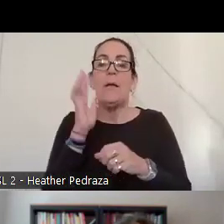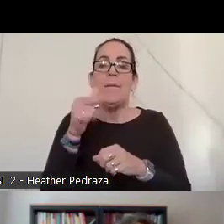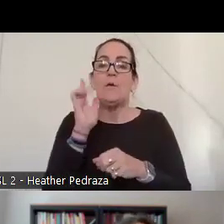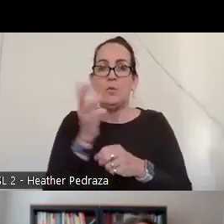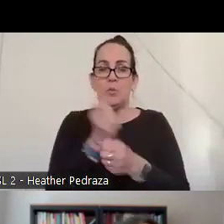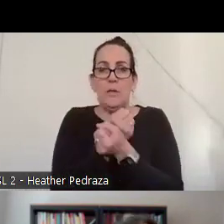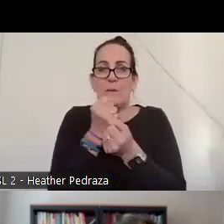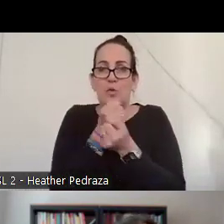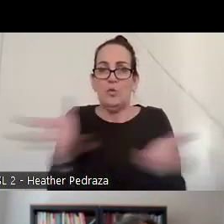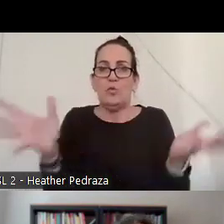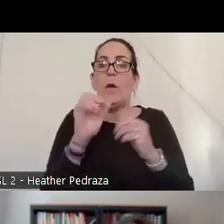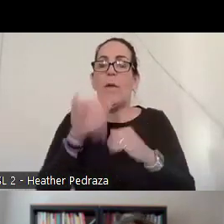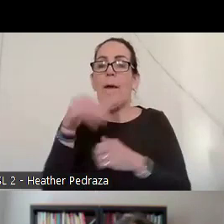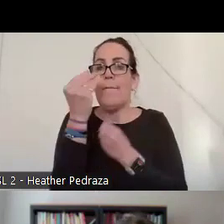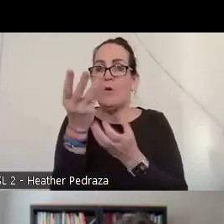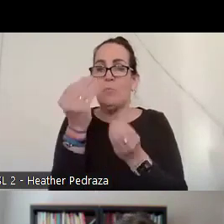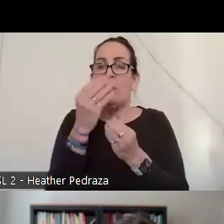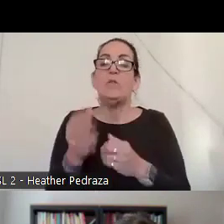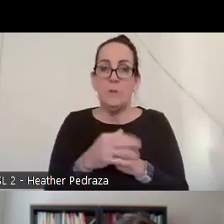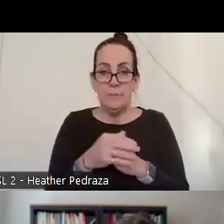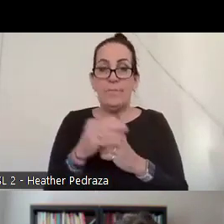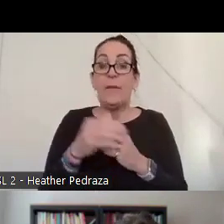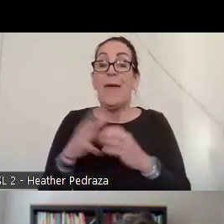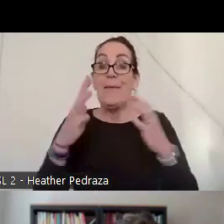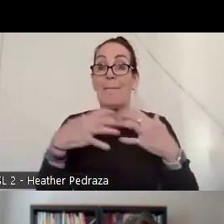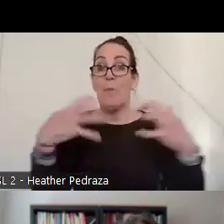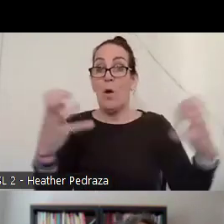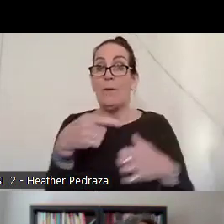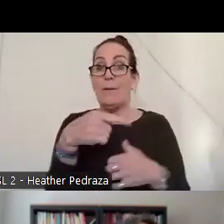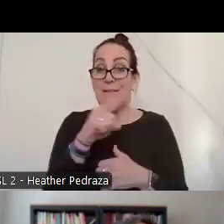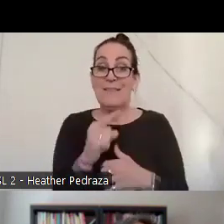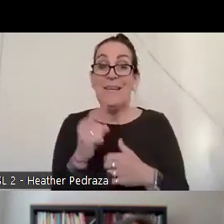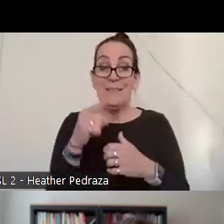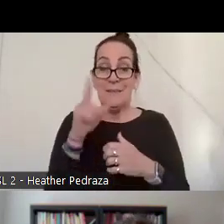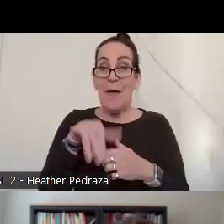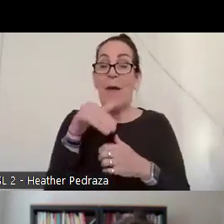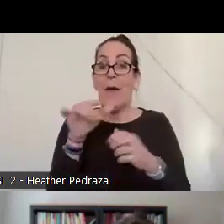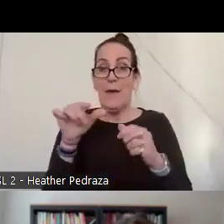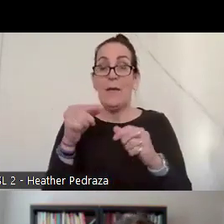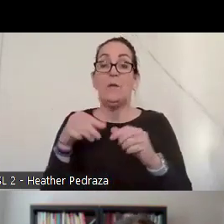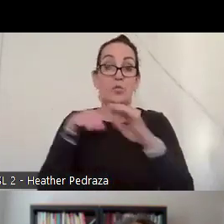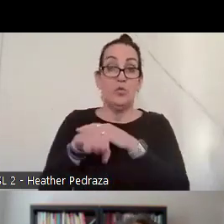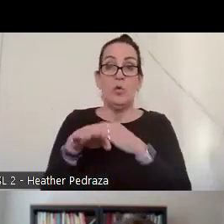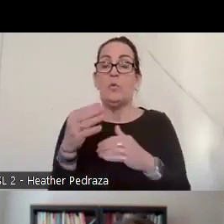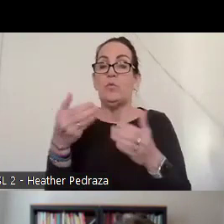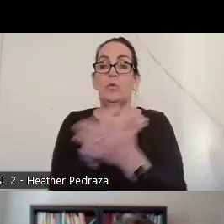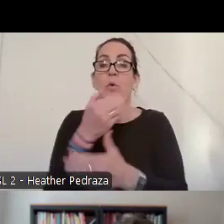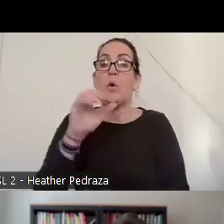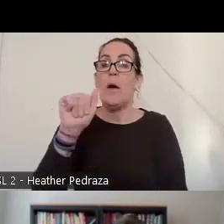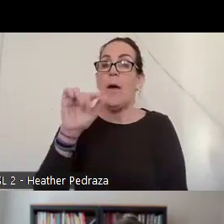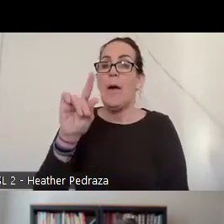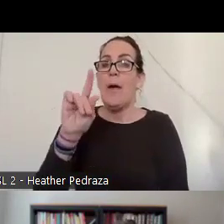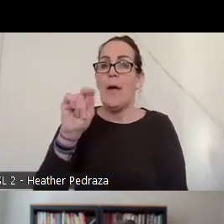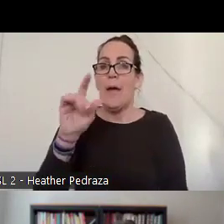groups, with a key audience being the incoming administration. In the final phase, the CDA and collaborative